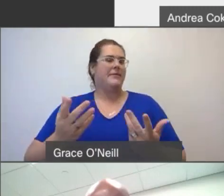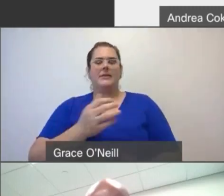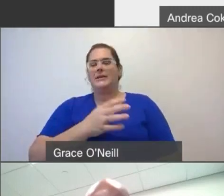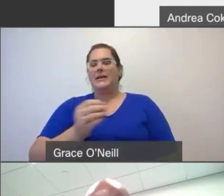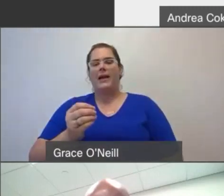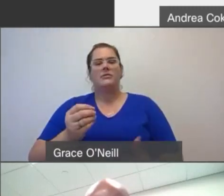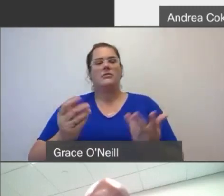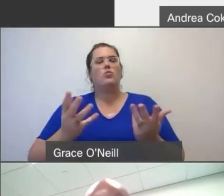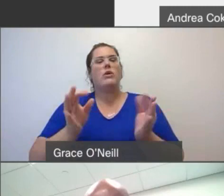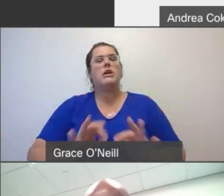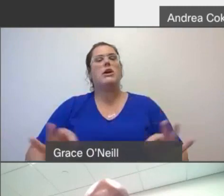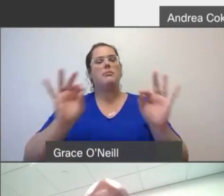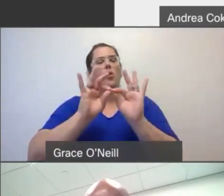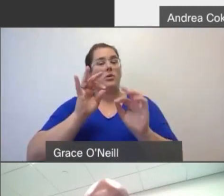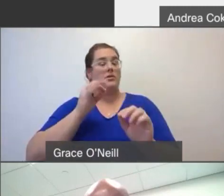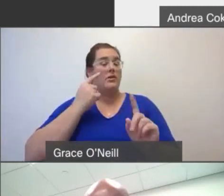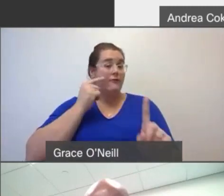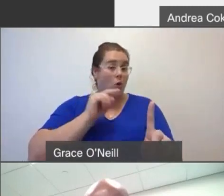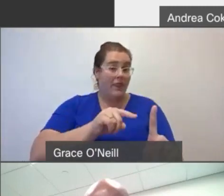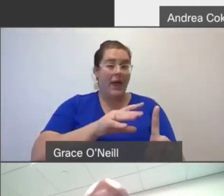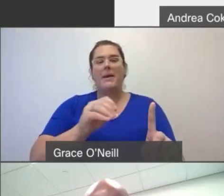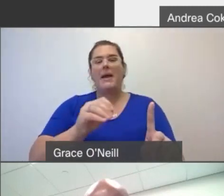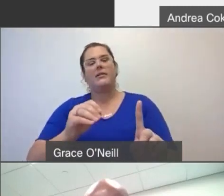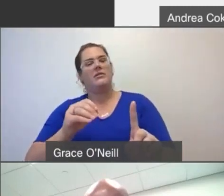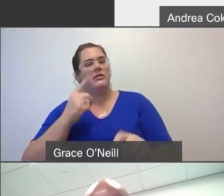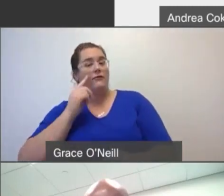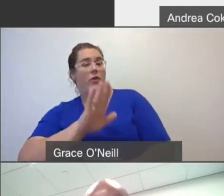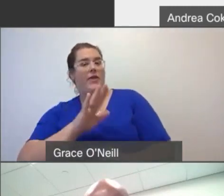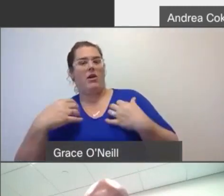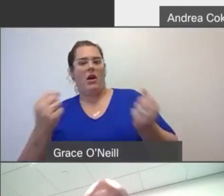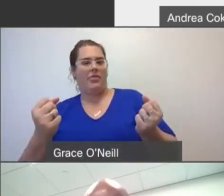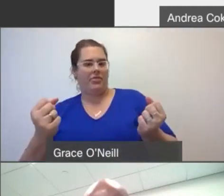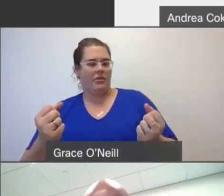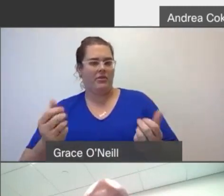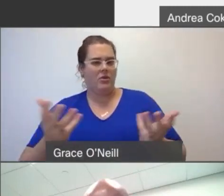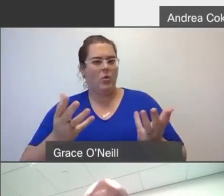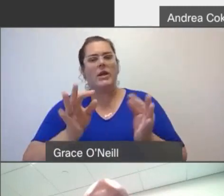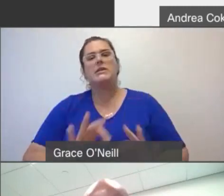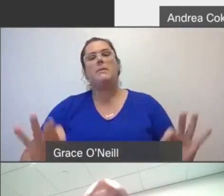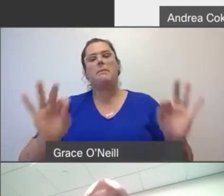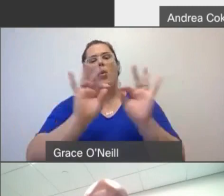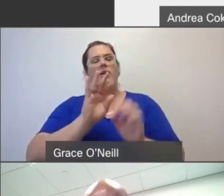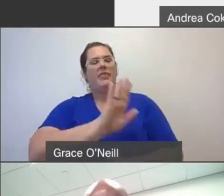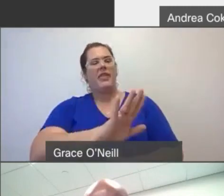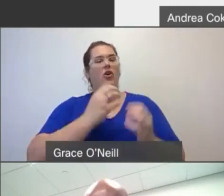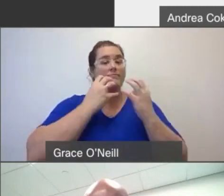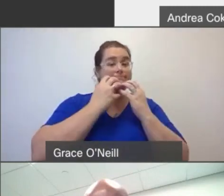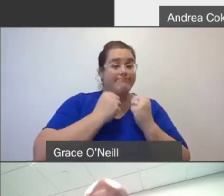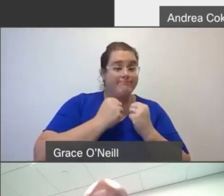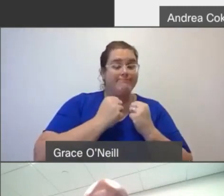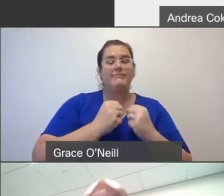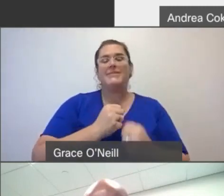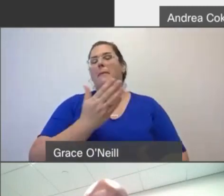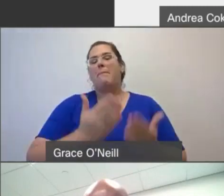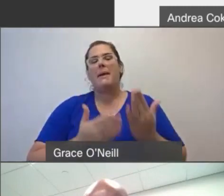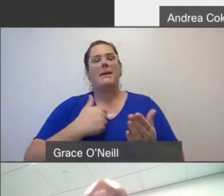spending their time during the day, what's important for them in terms of being able to, not be socially isolated, to be